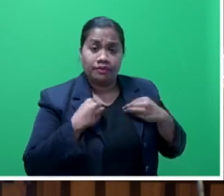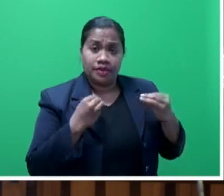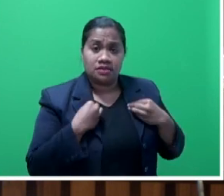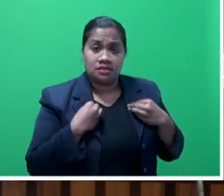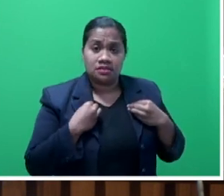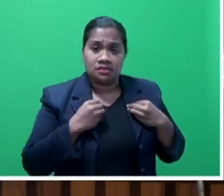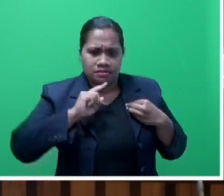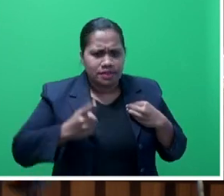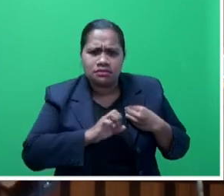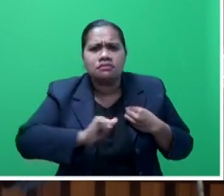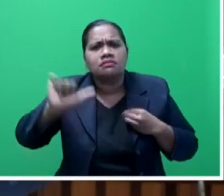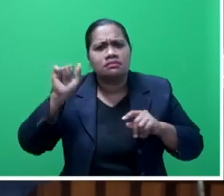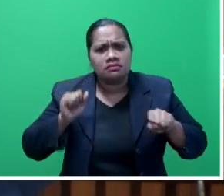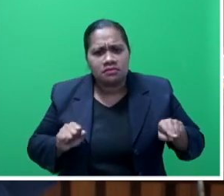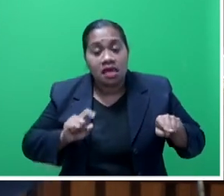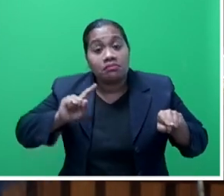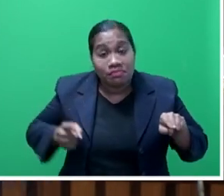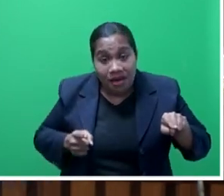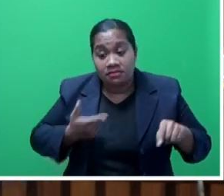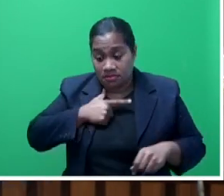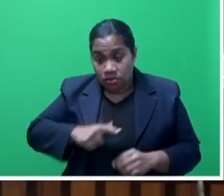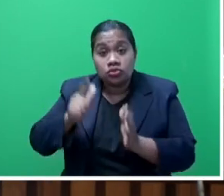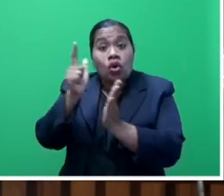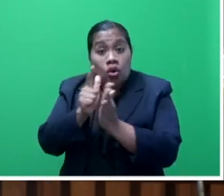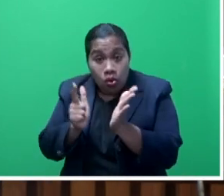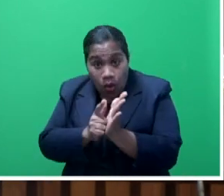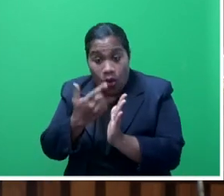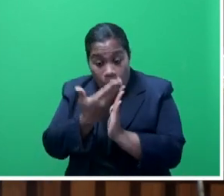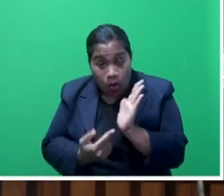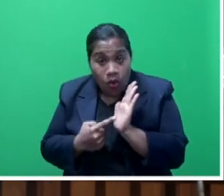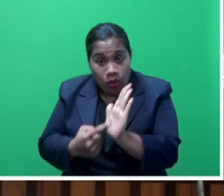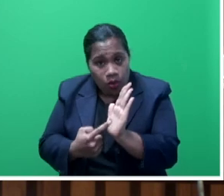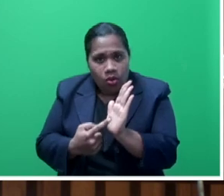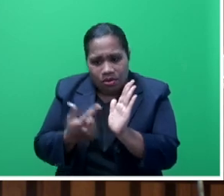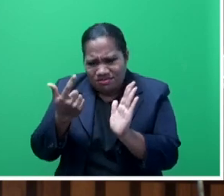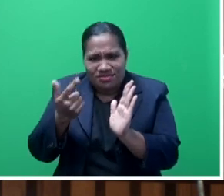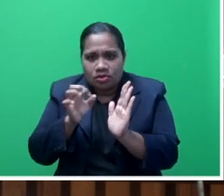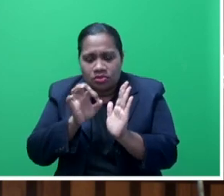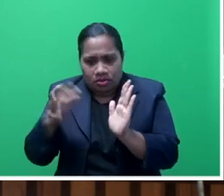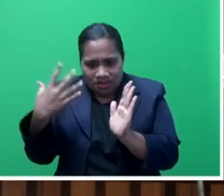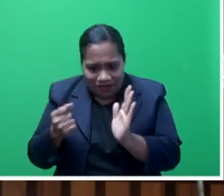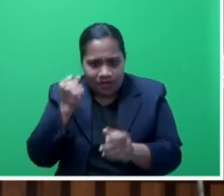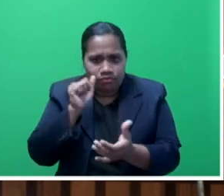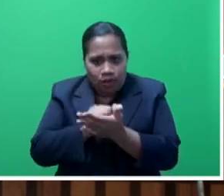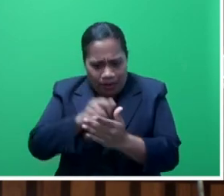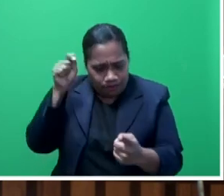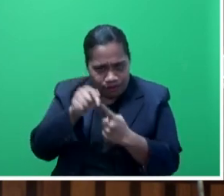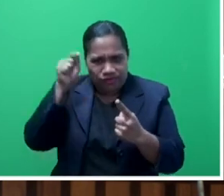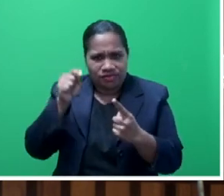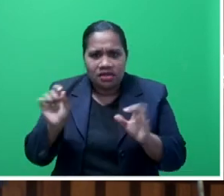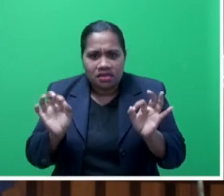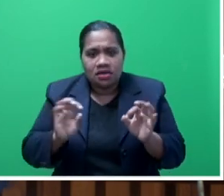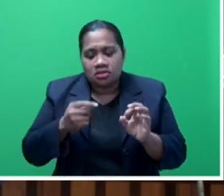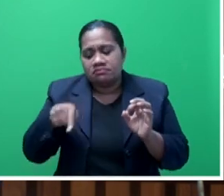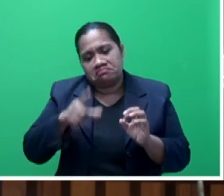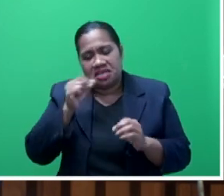from. But because the law was lacking in its applicability, they could get away with it. There's no recourse to,